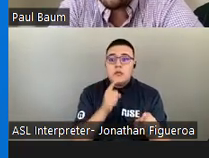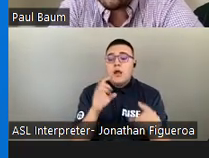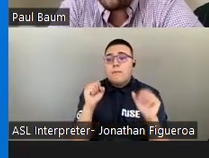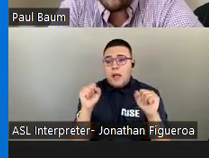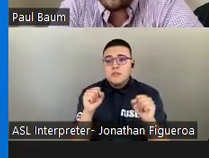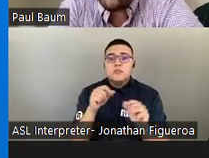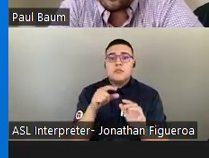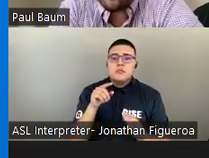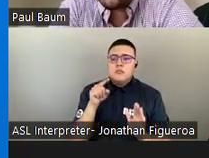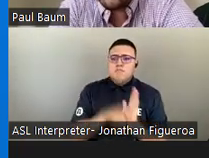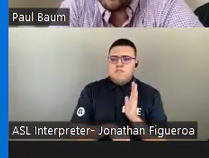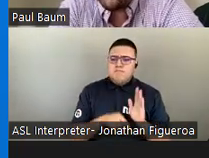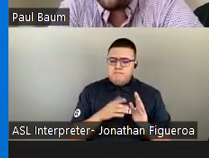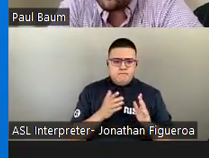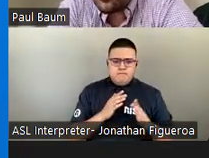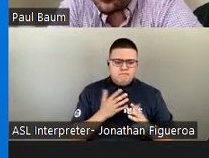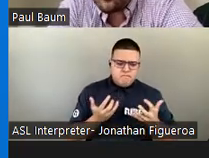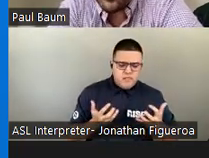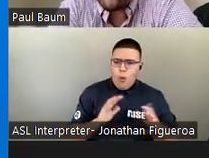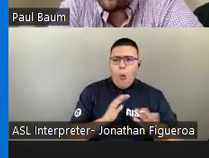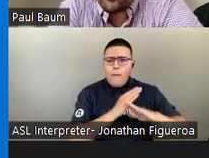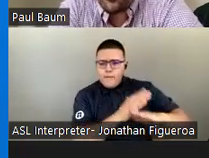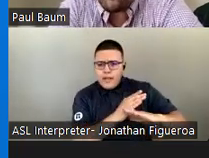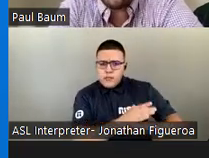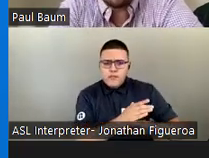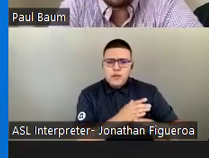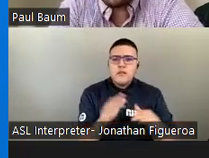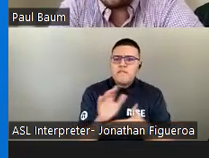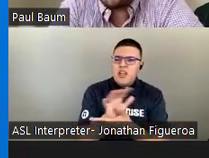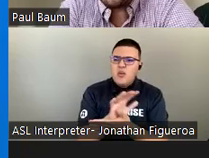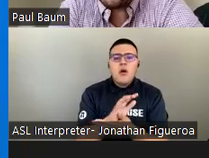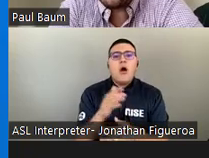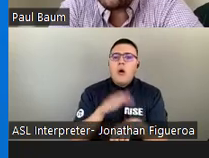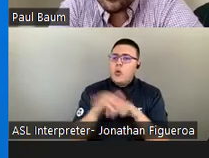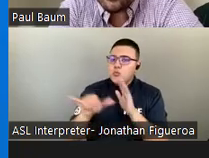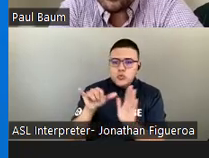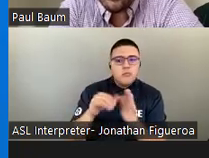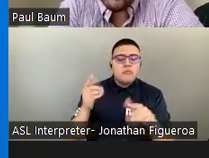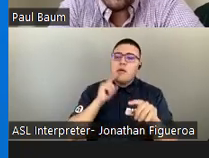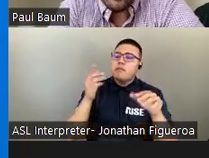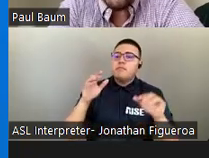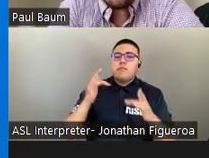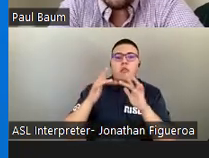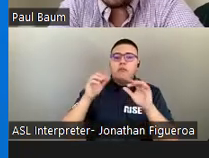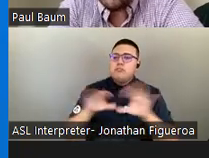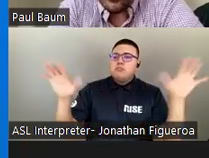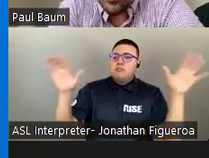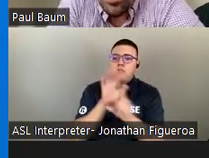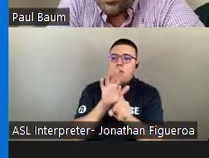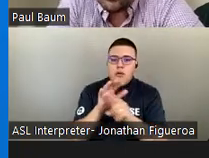amazing suicide prevention videos. I know they're on YouTube. I know they're all over. Students do this, and